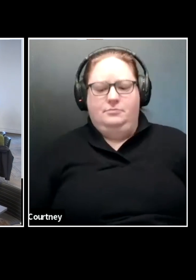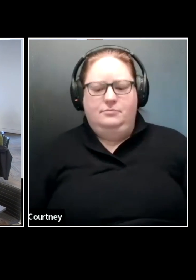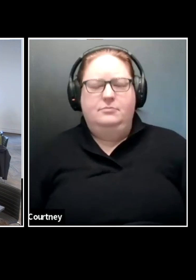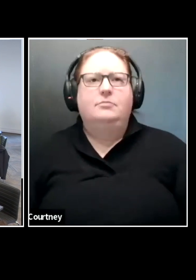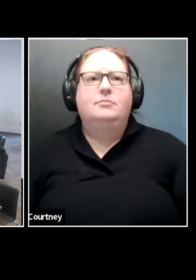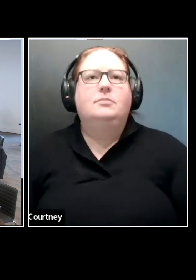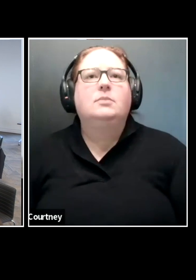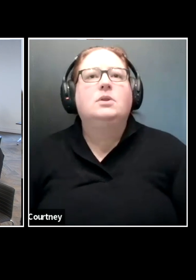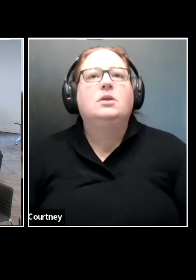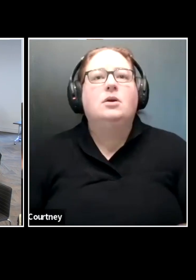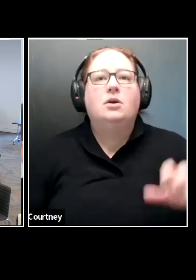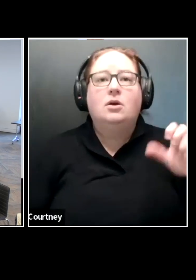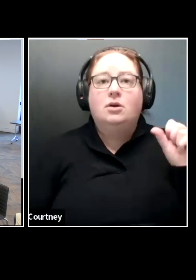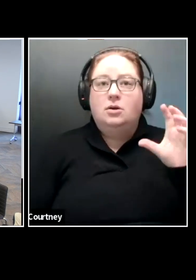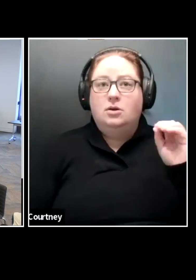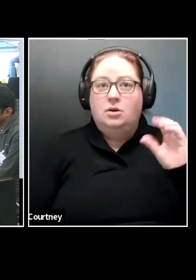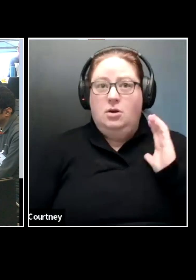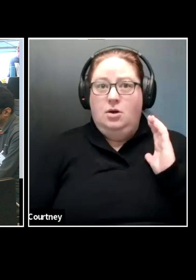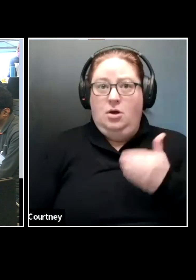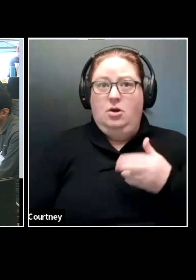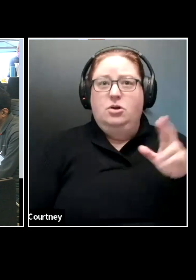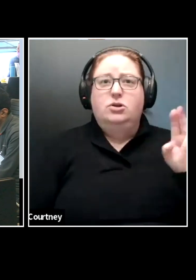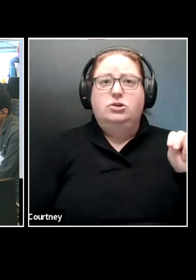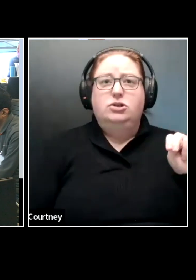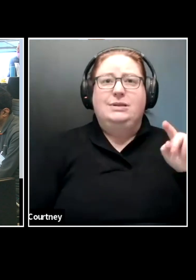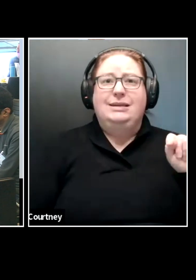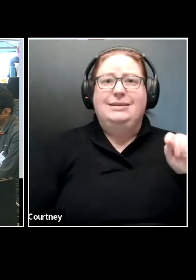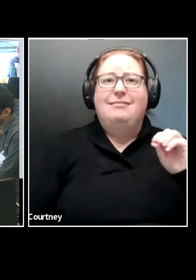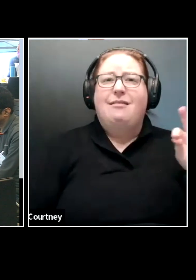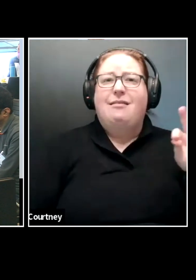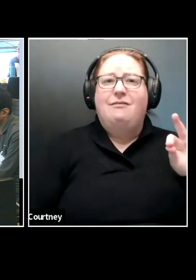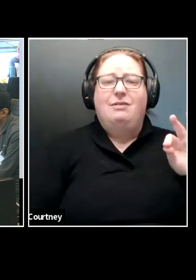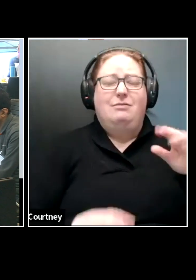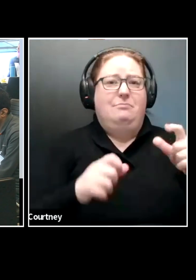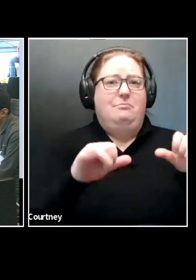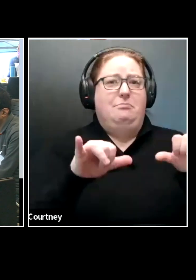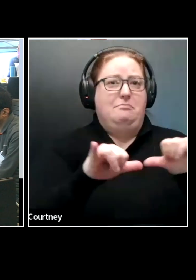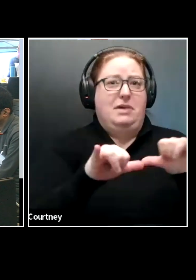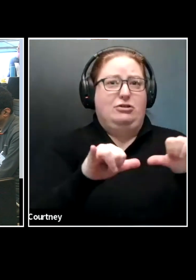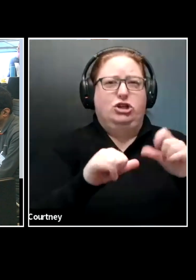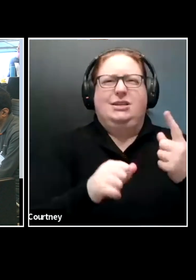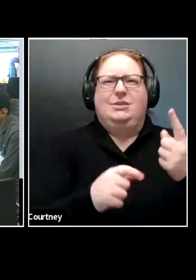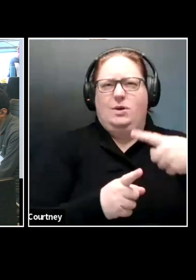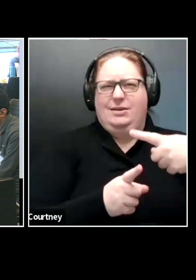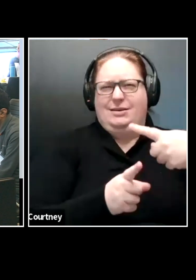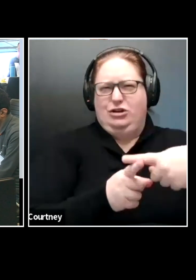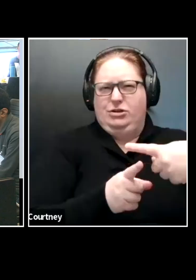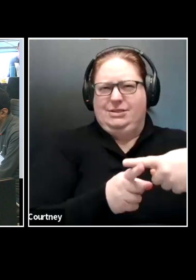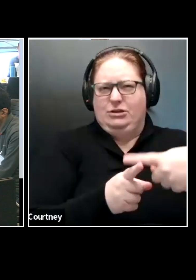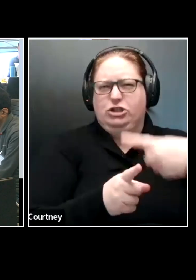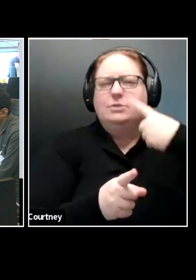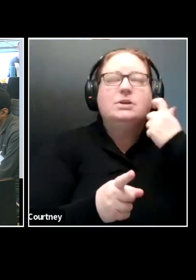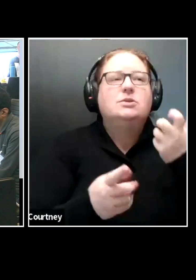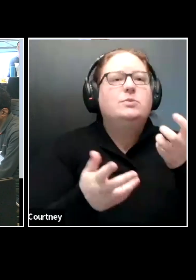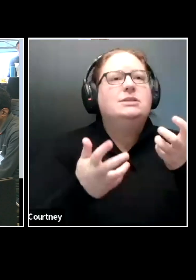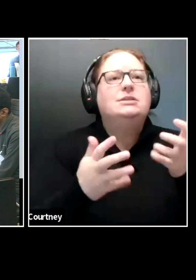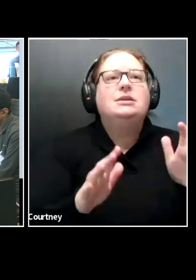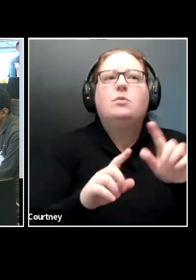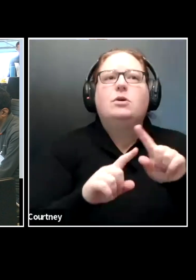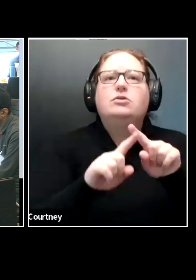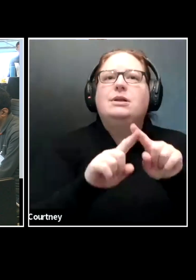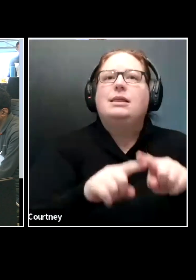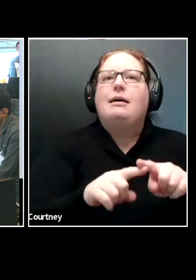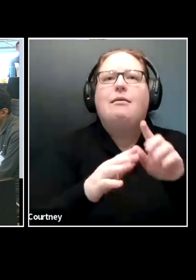So our unit of measure is an intersection because we didn't want to rely on population data or census tract